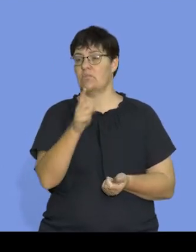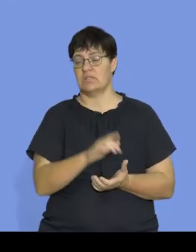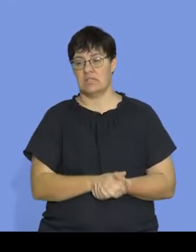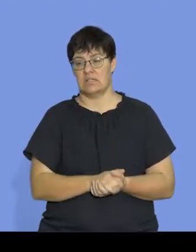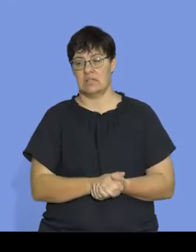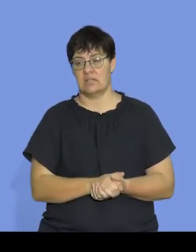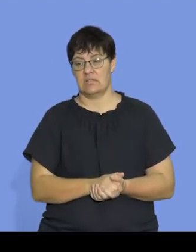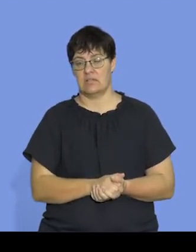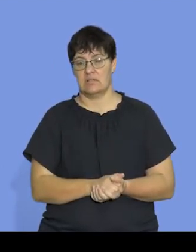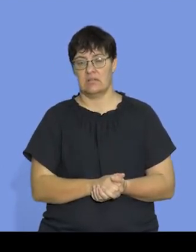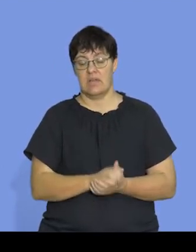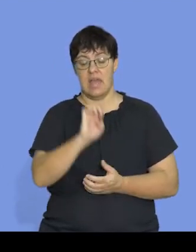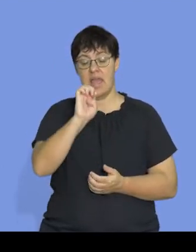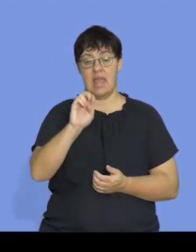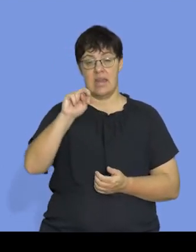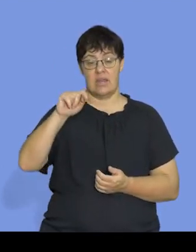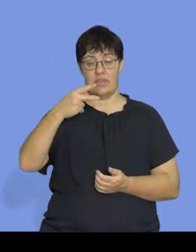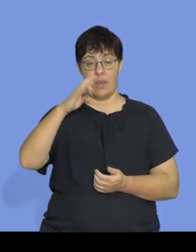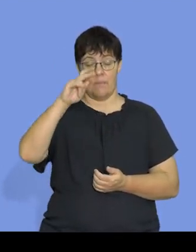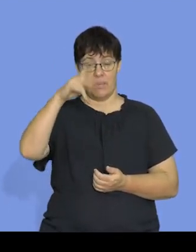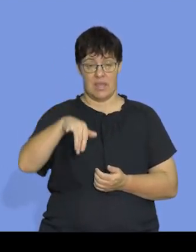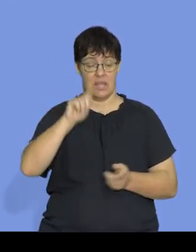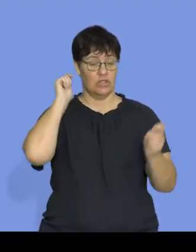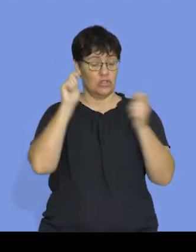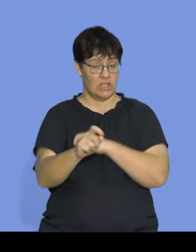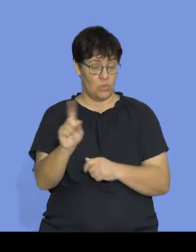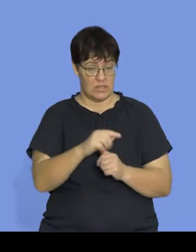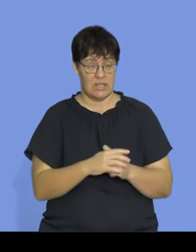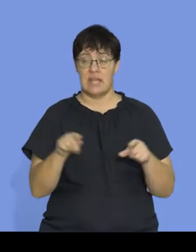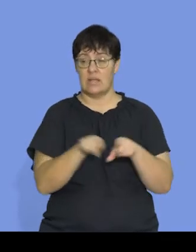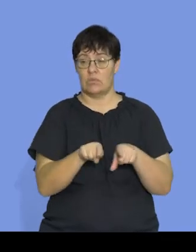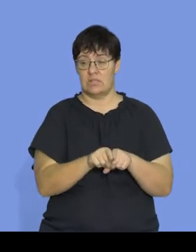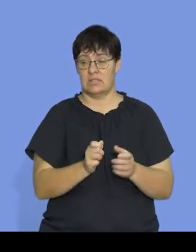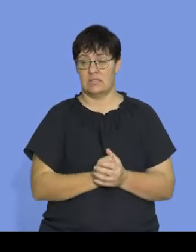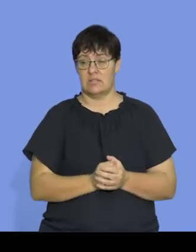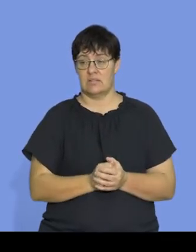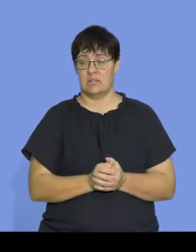enthalpy change of this reaction is equals to